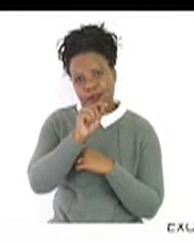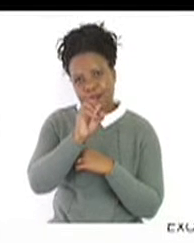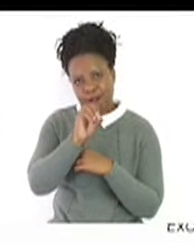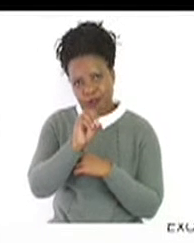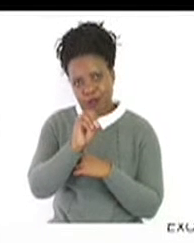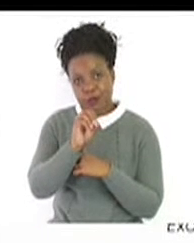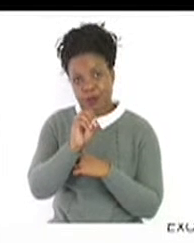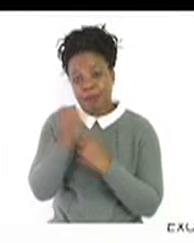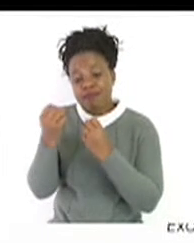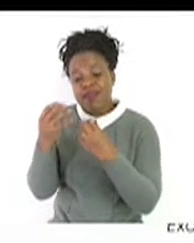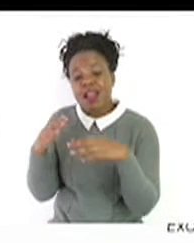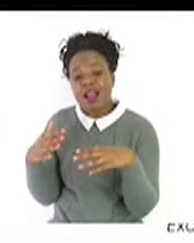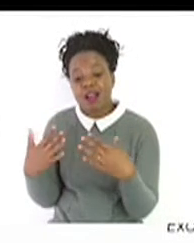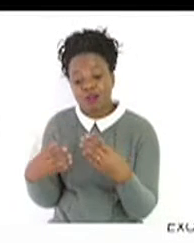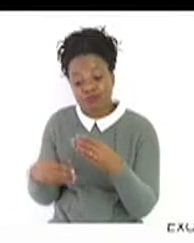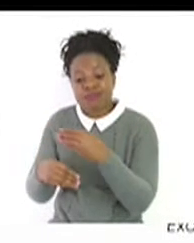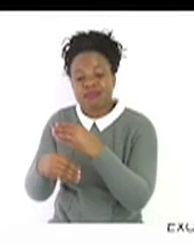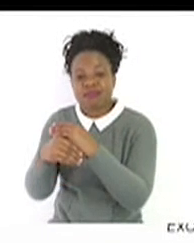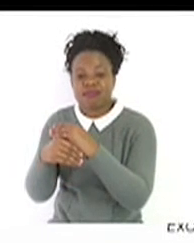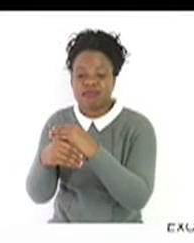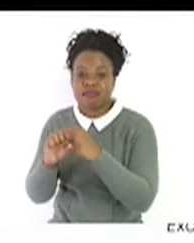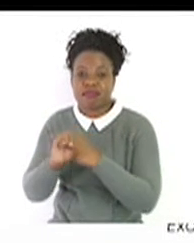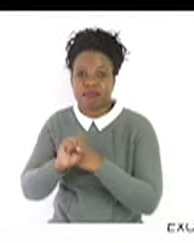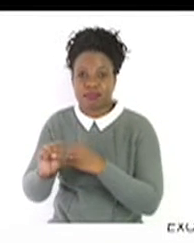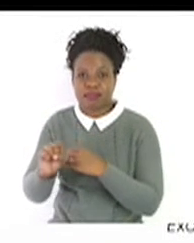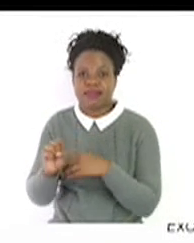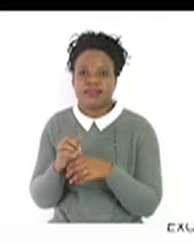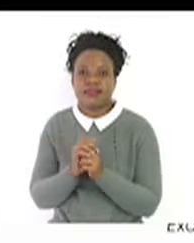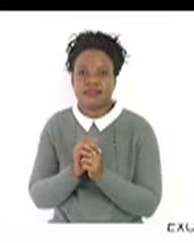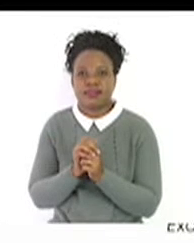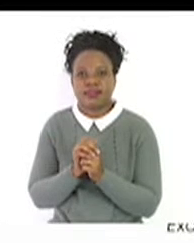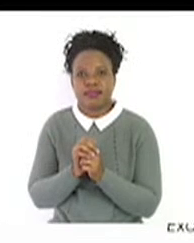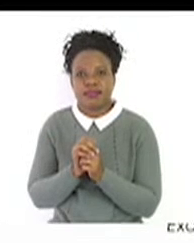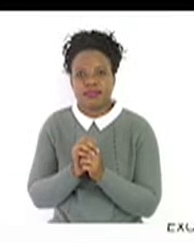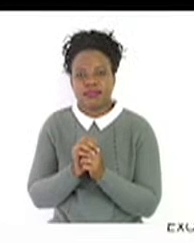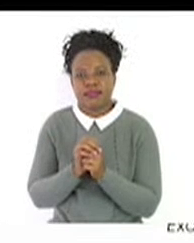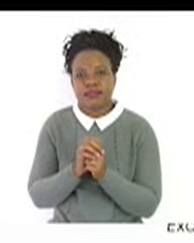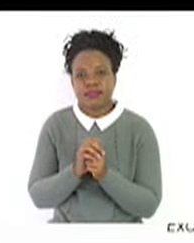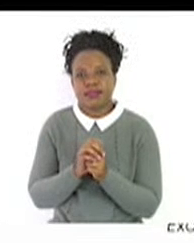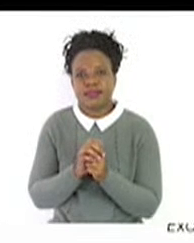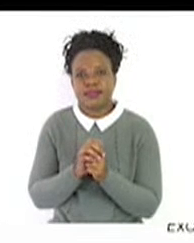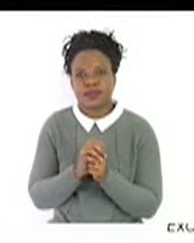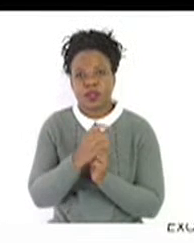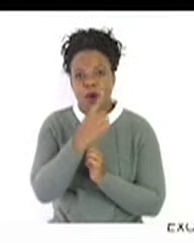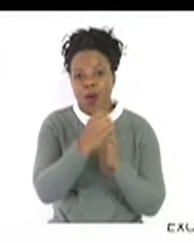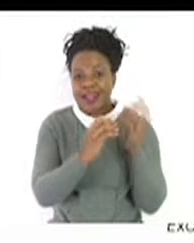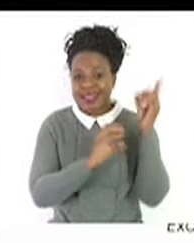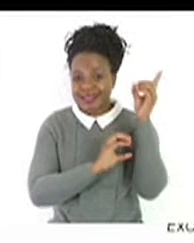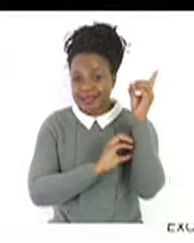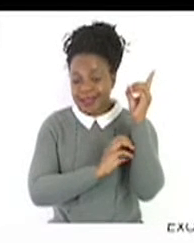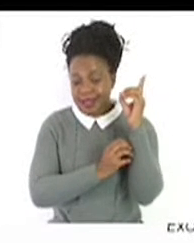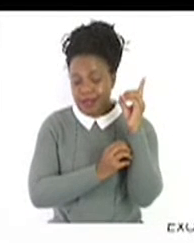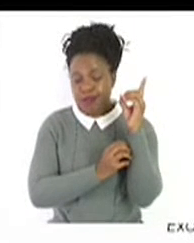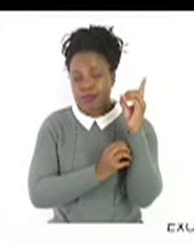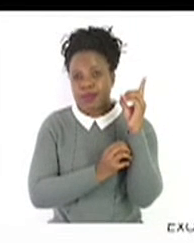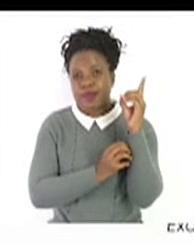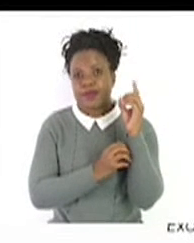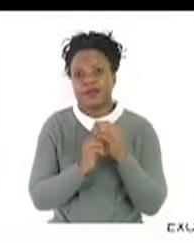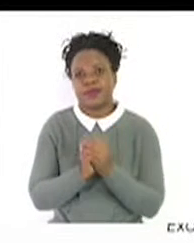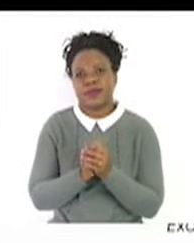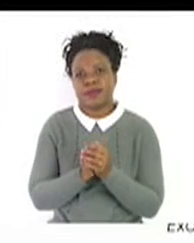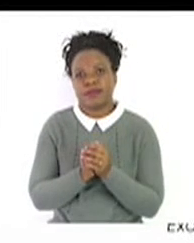it becomes photos. We're just adding an S there. 1 radio,